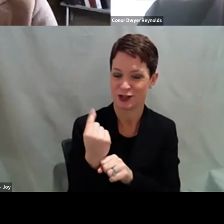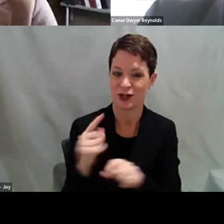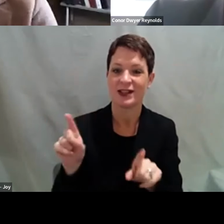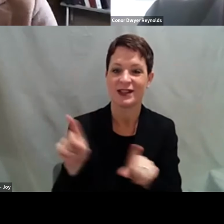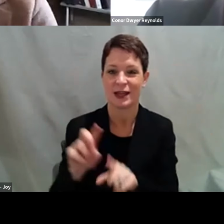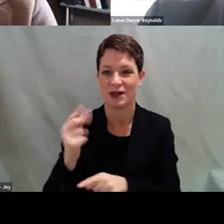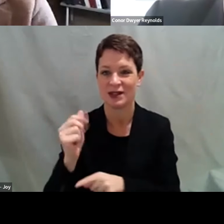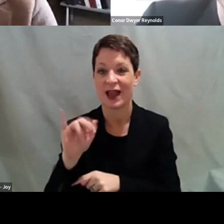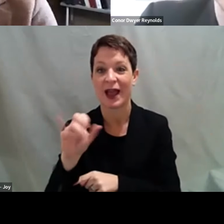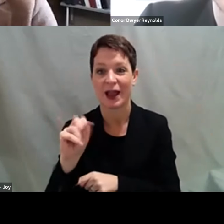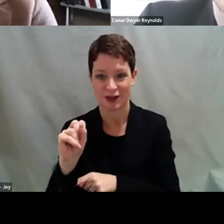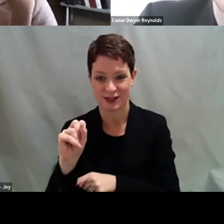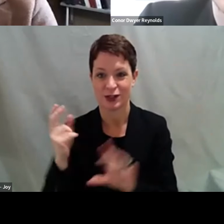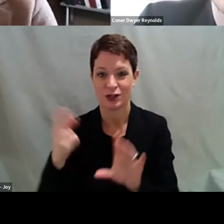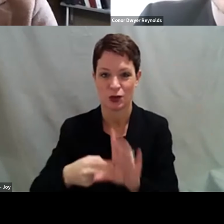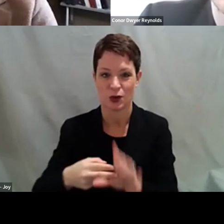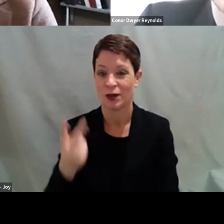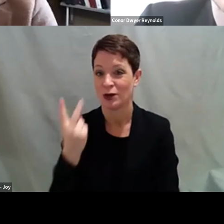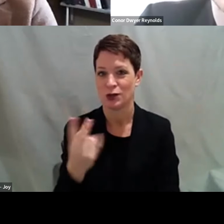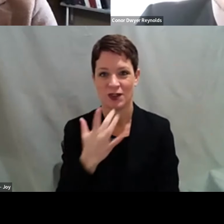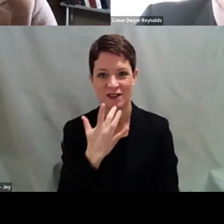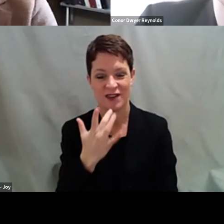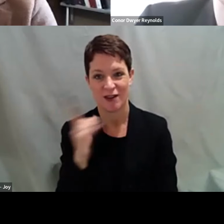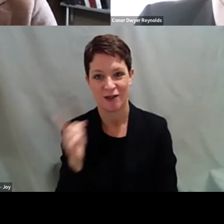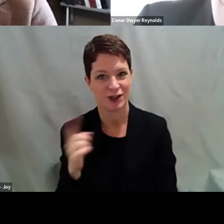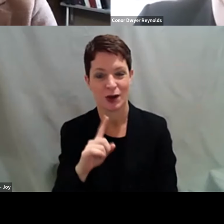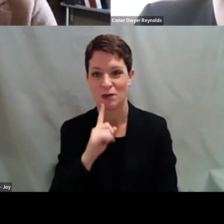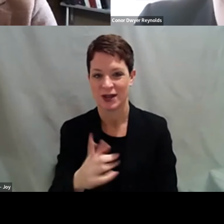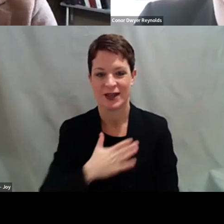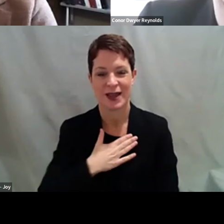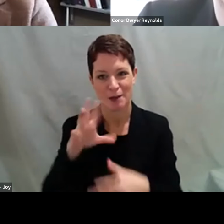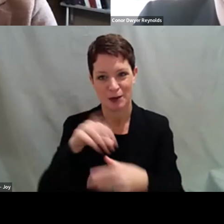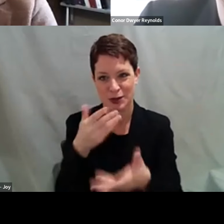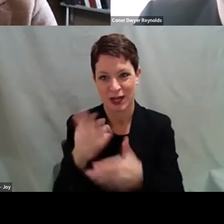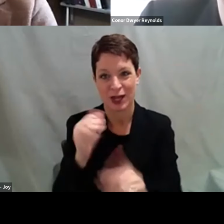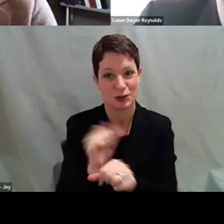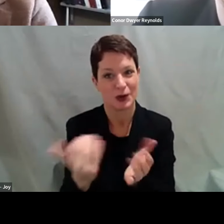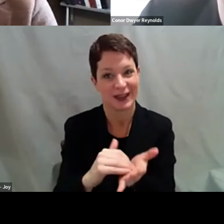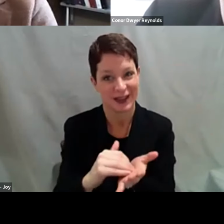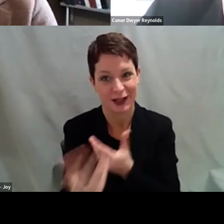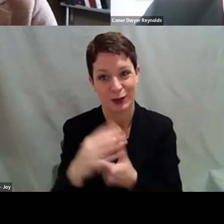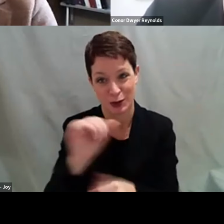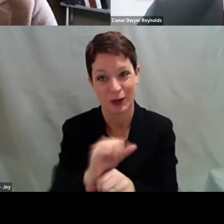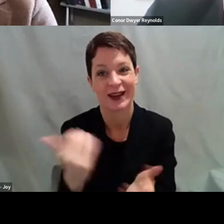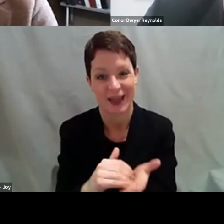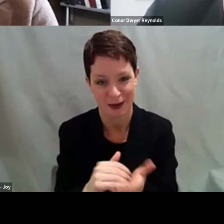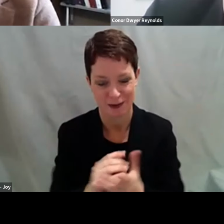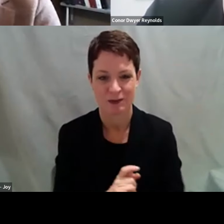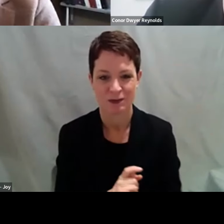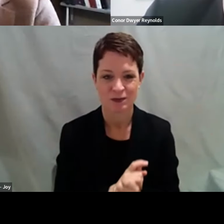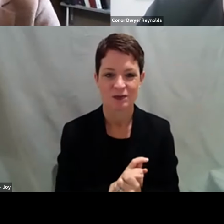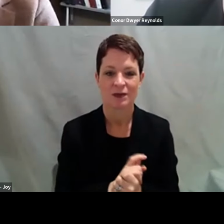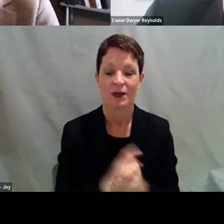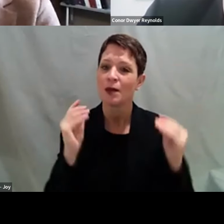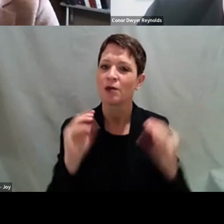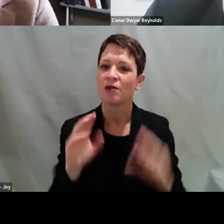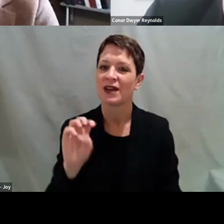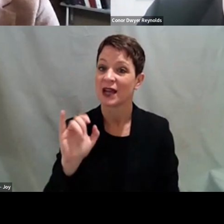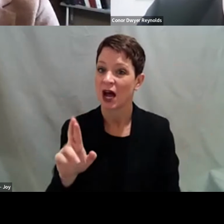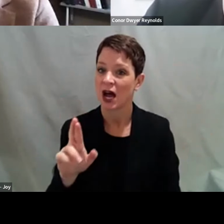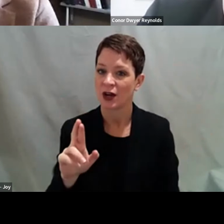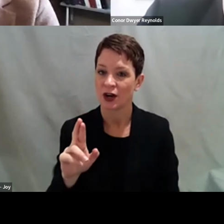Harris, and they were 2 of the favorites, so I'm happy to gauge her work again. And so Professor Aya